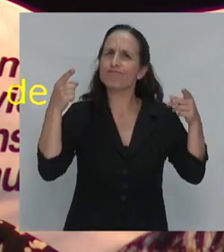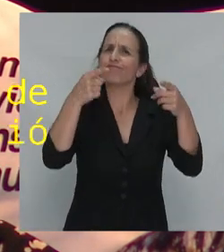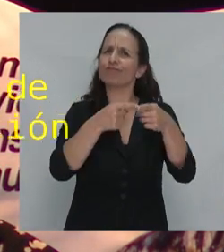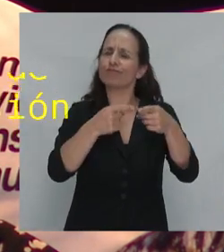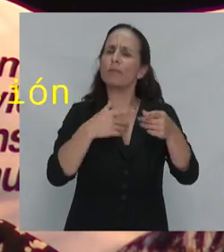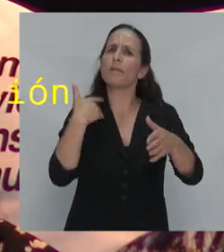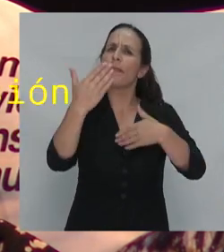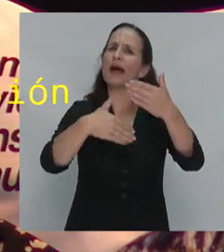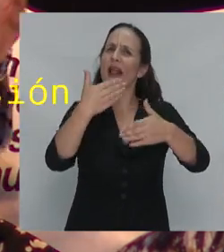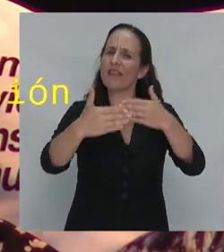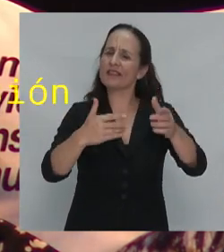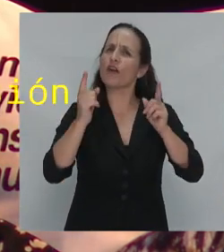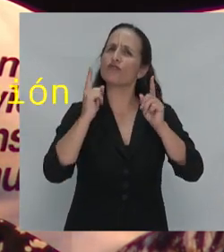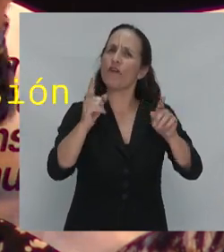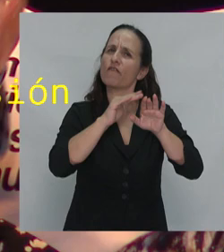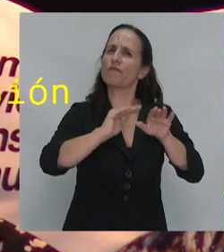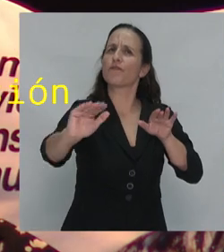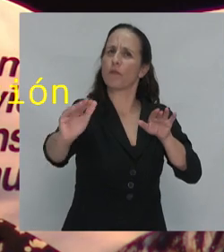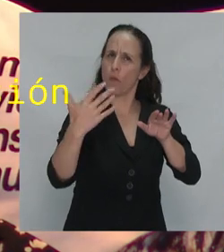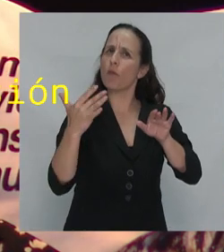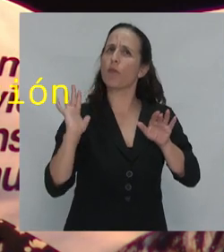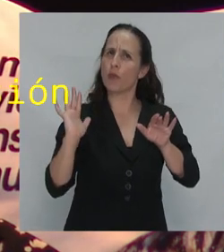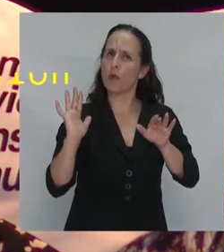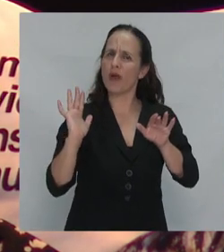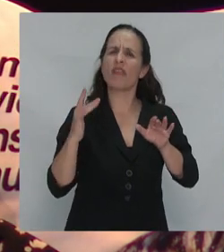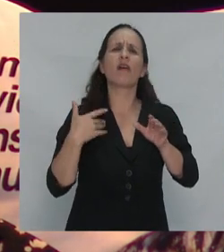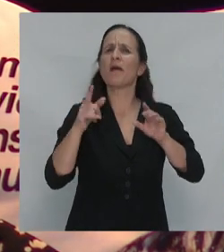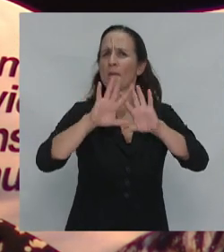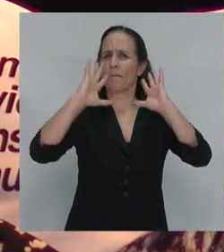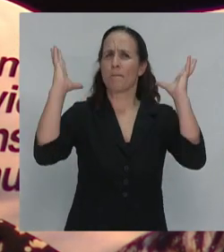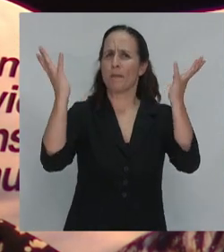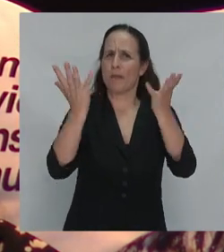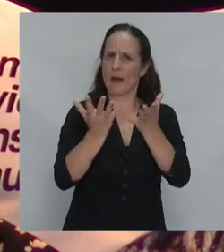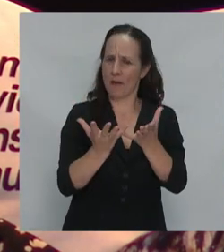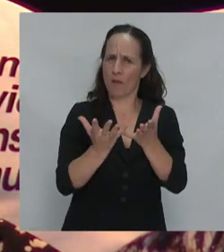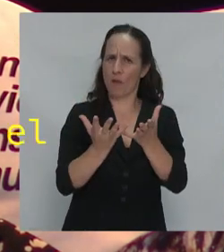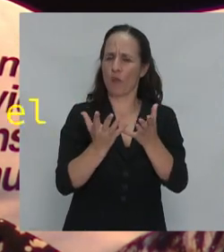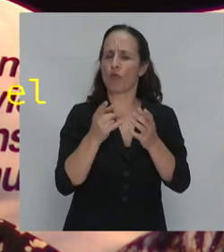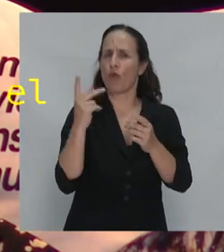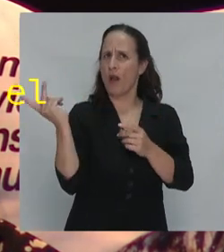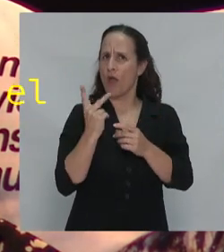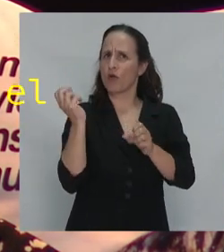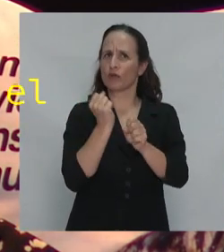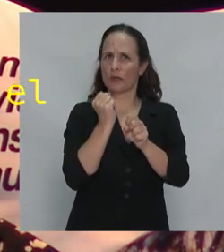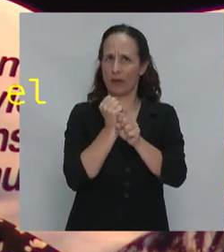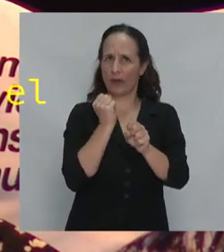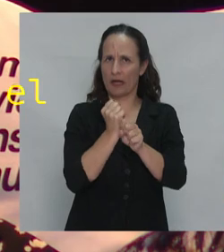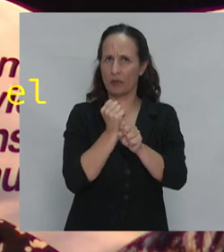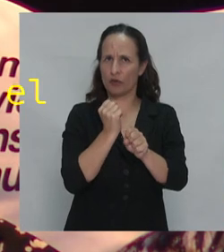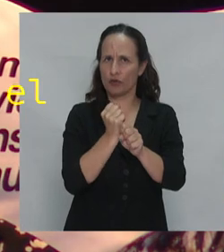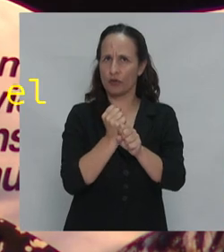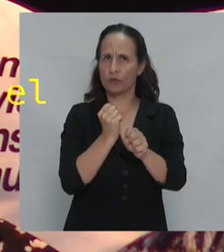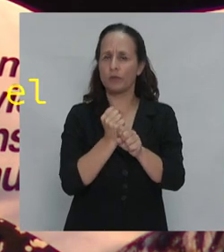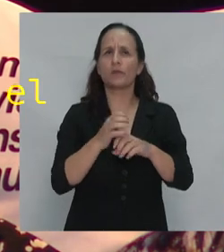world that we are both working on. The agenda is anchored in